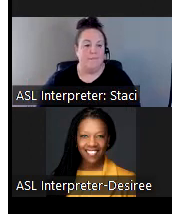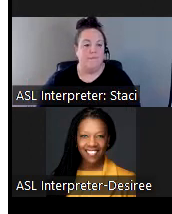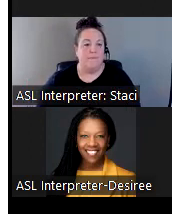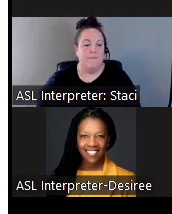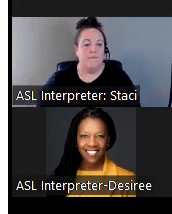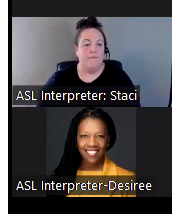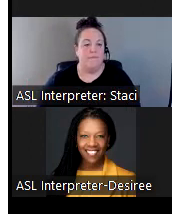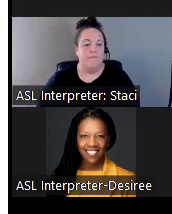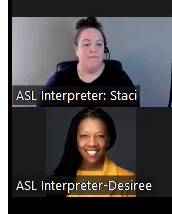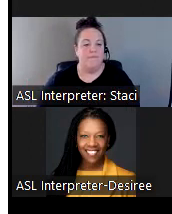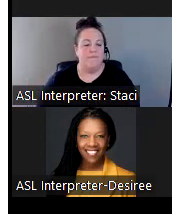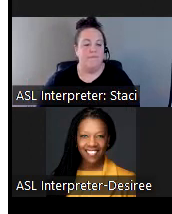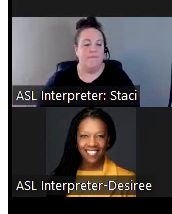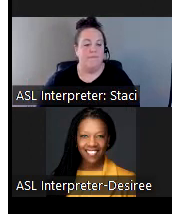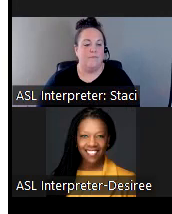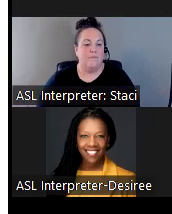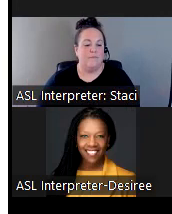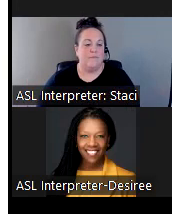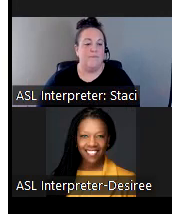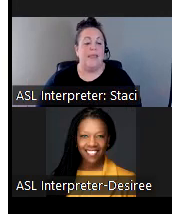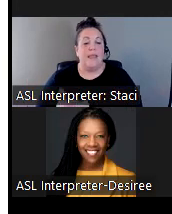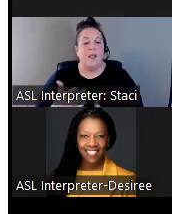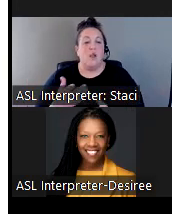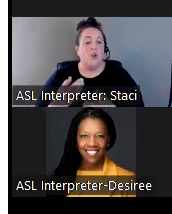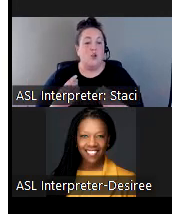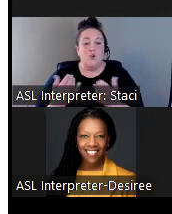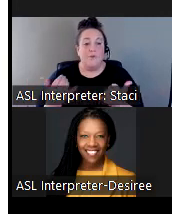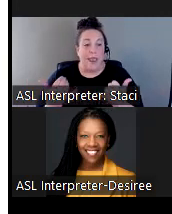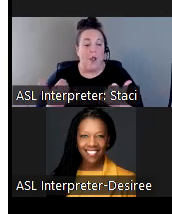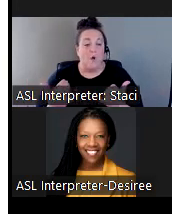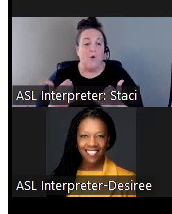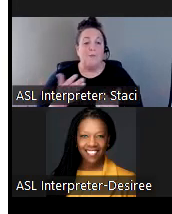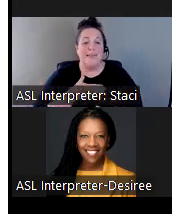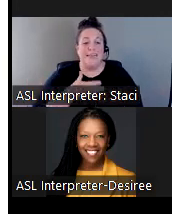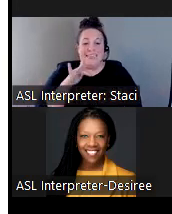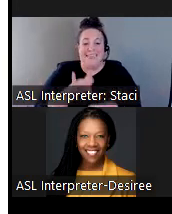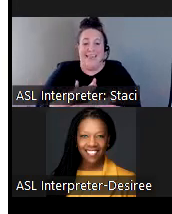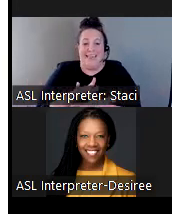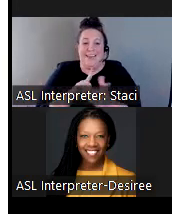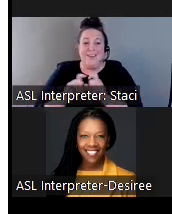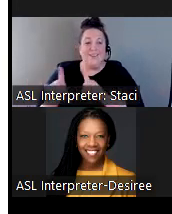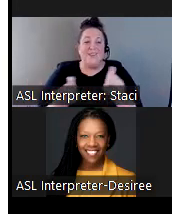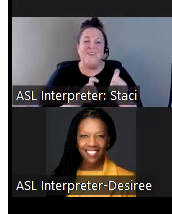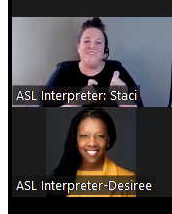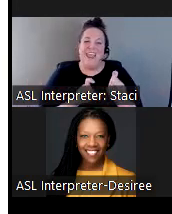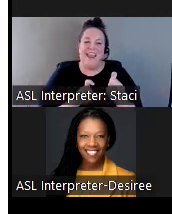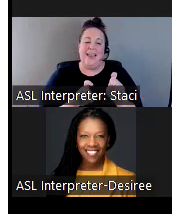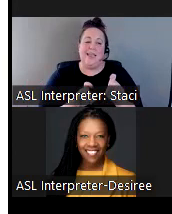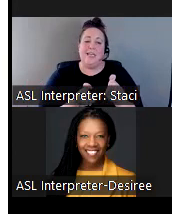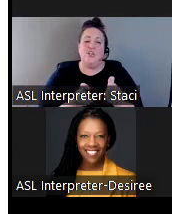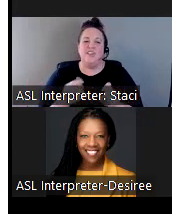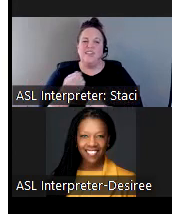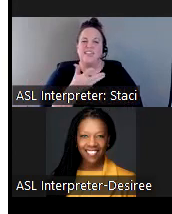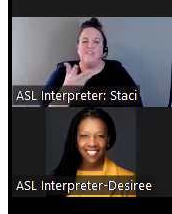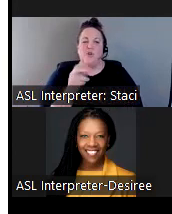So what we would like you to do now is click onto this survey. It's just a handful of questions.